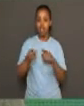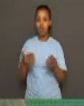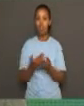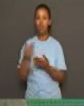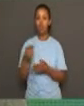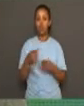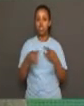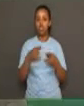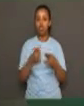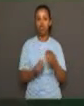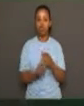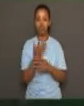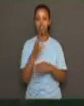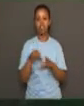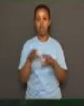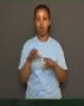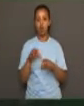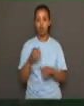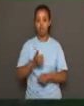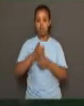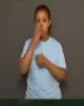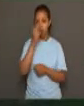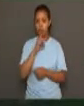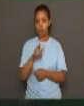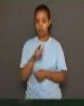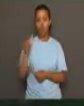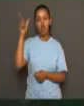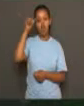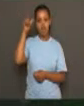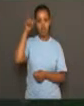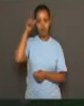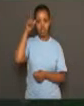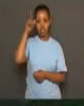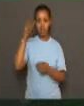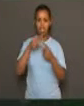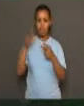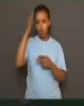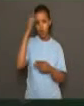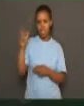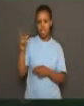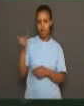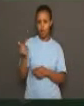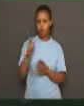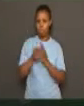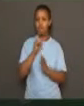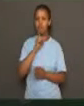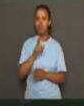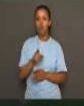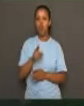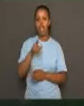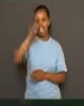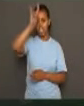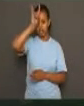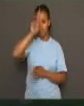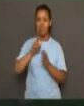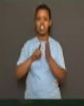new species. Lamarck's famous example was the giraffe's long neck.